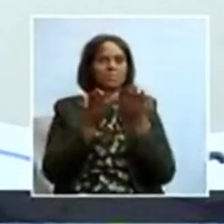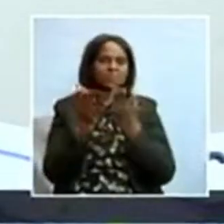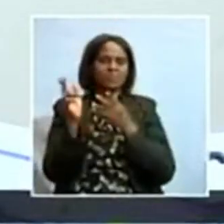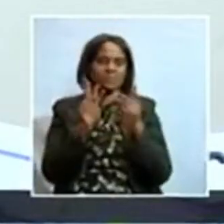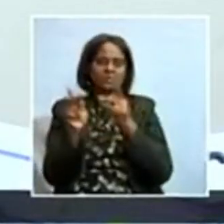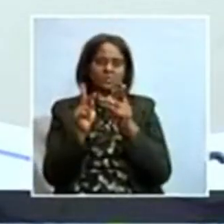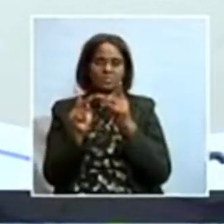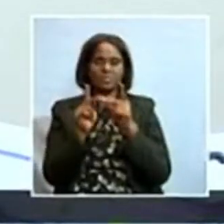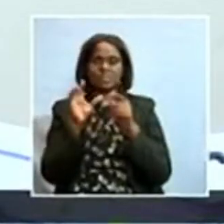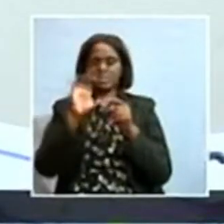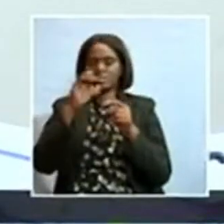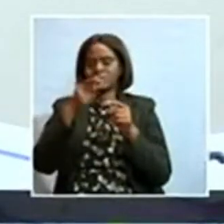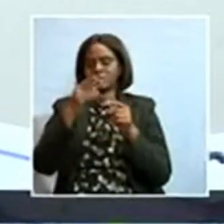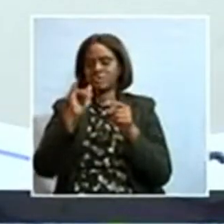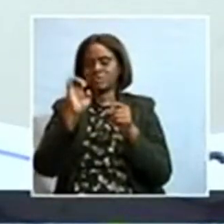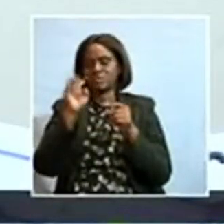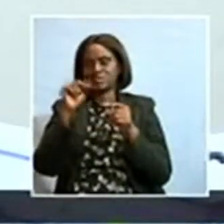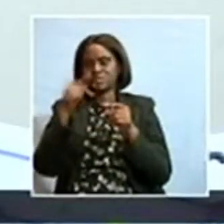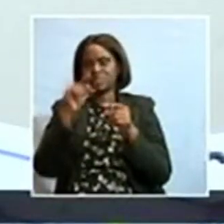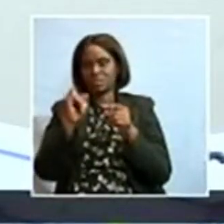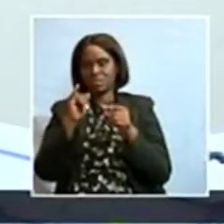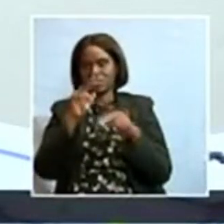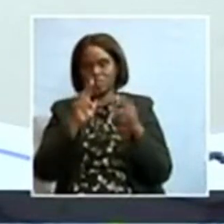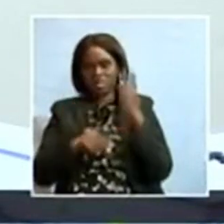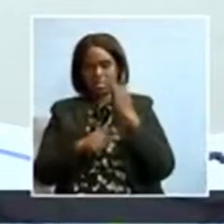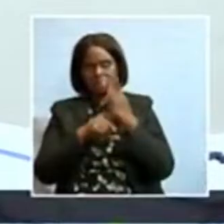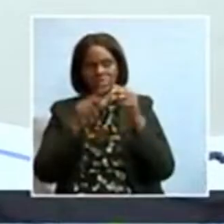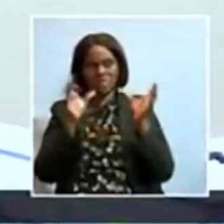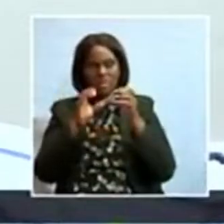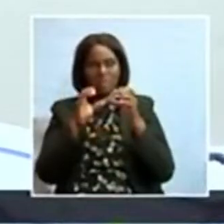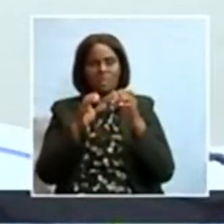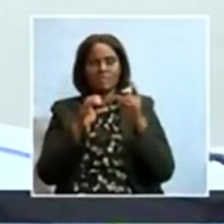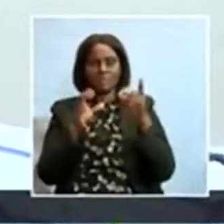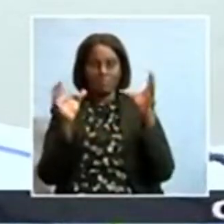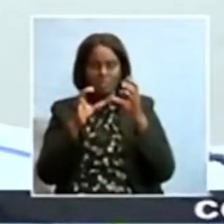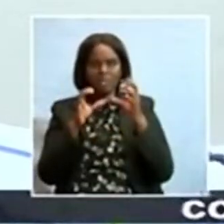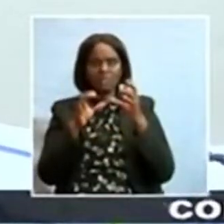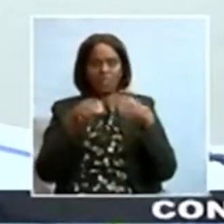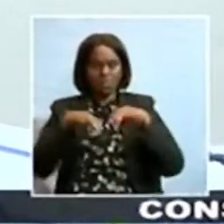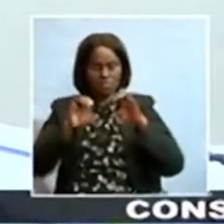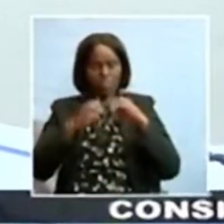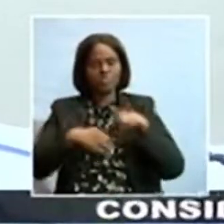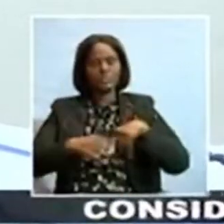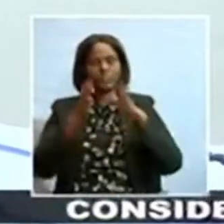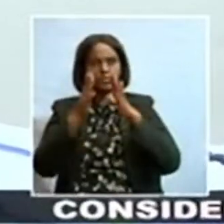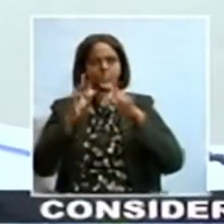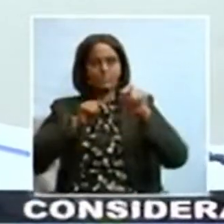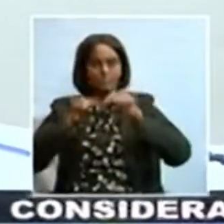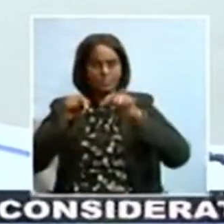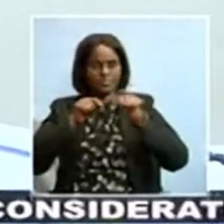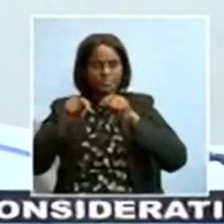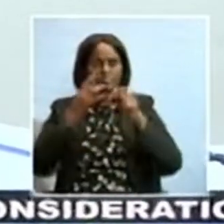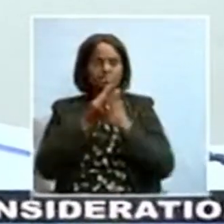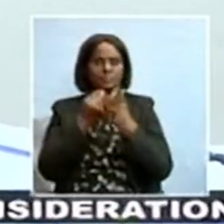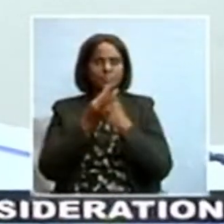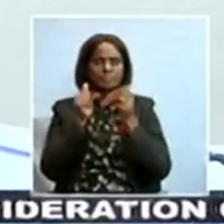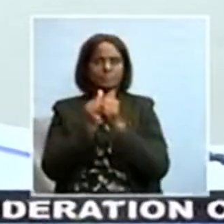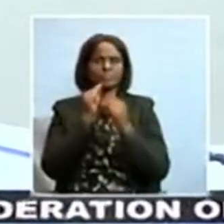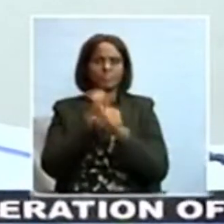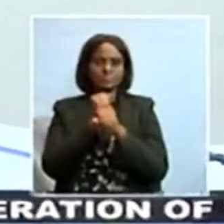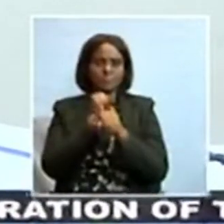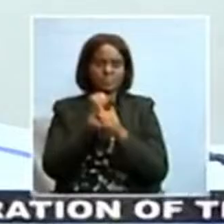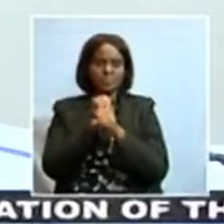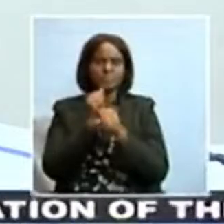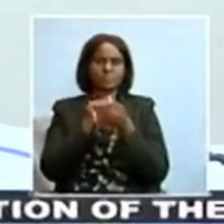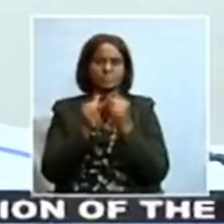of Chienge Town Council. So the council continues to face governance, financial and operational setbacks